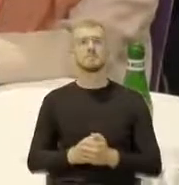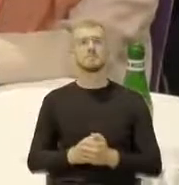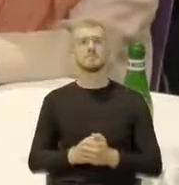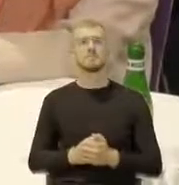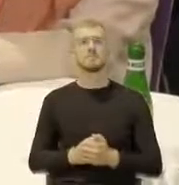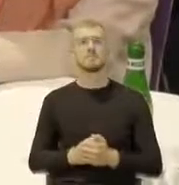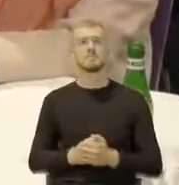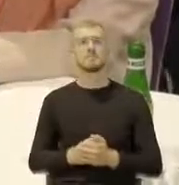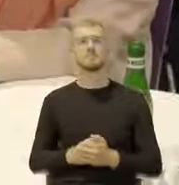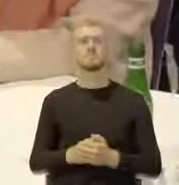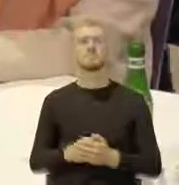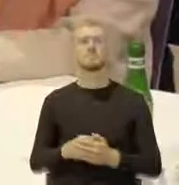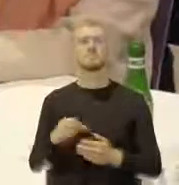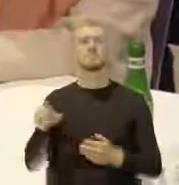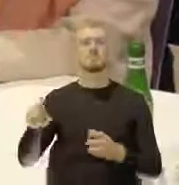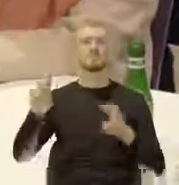yours.